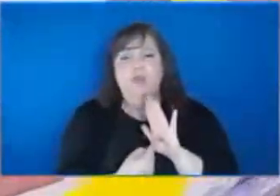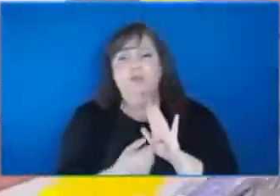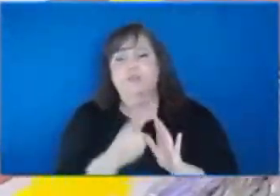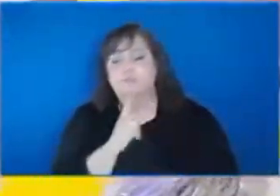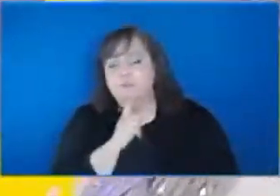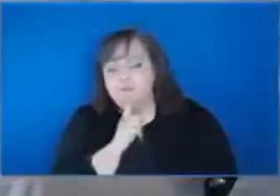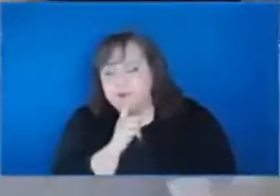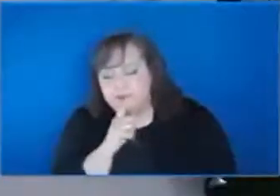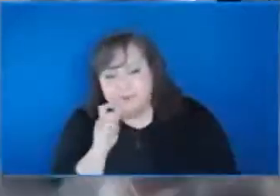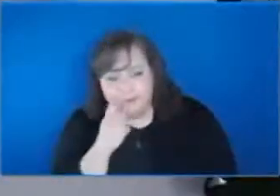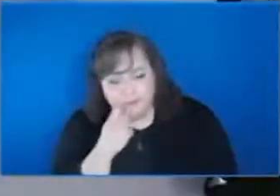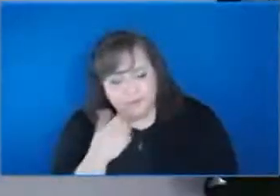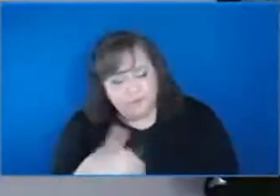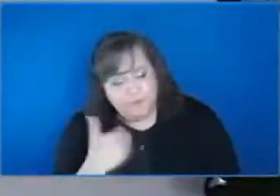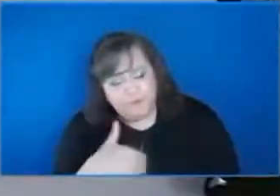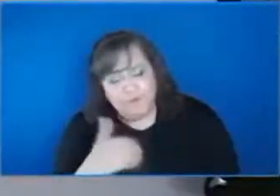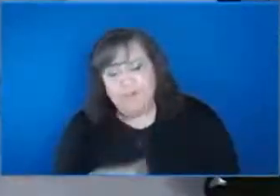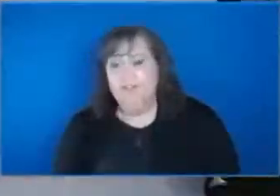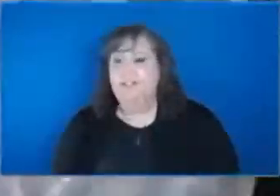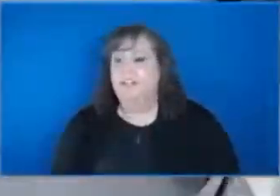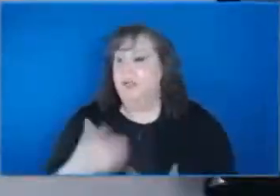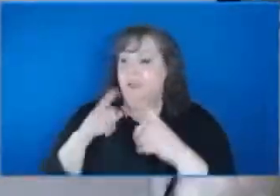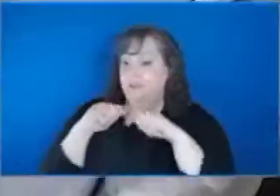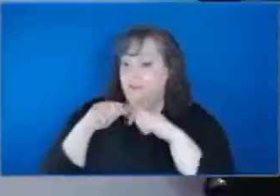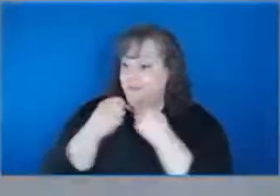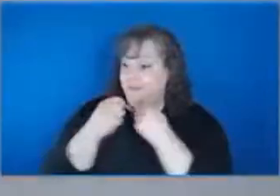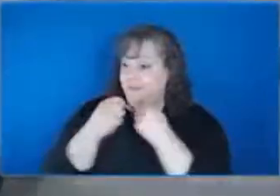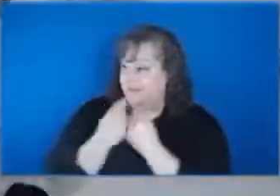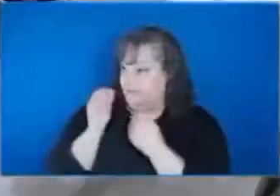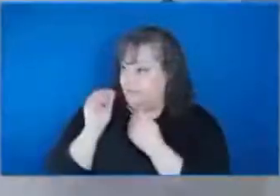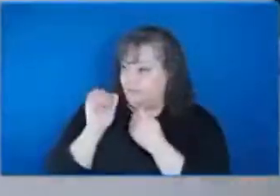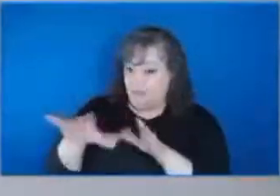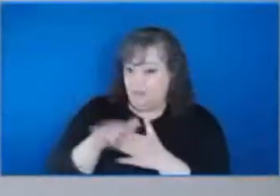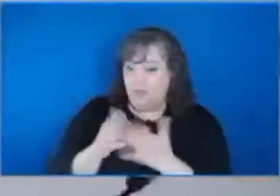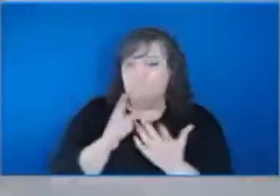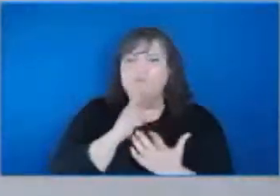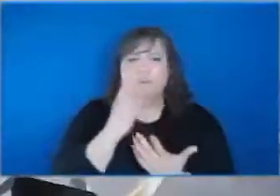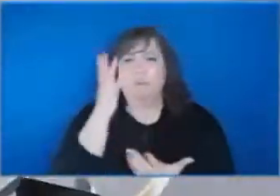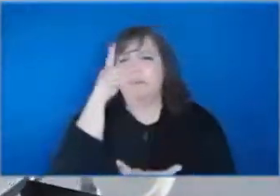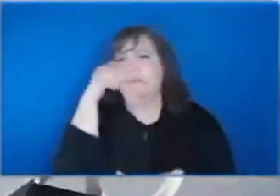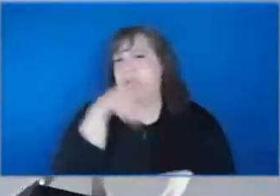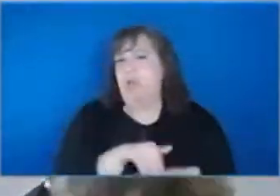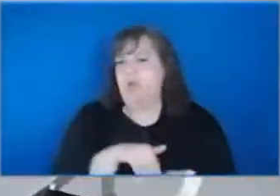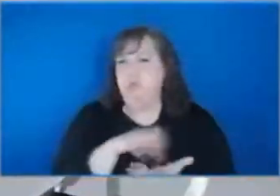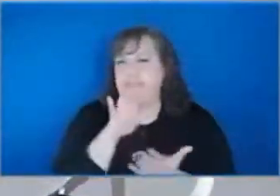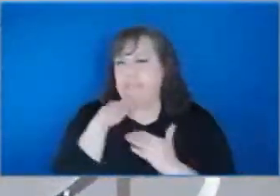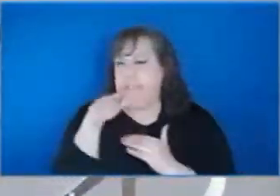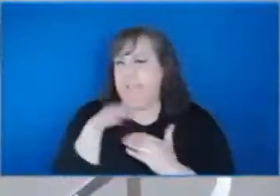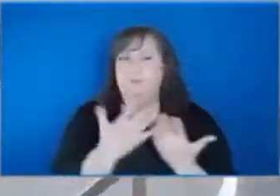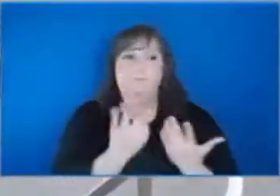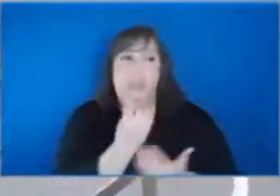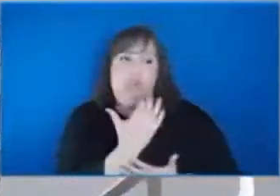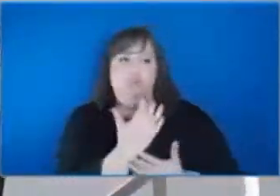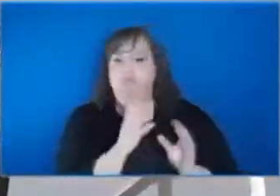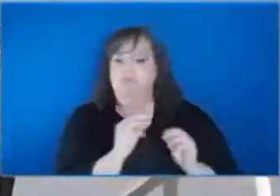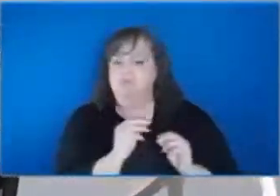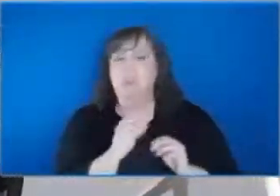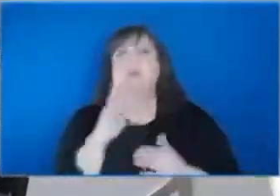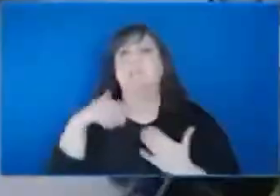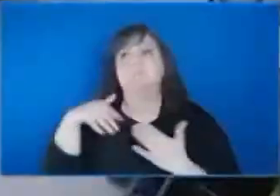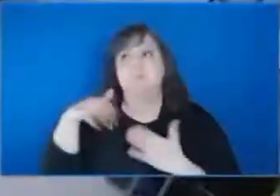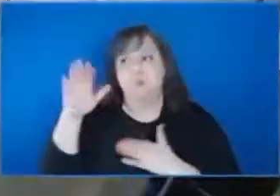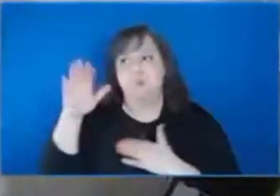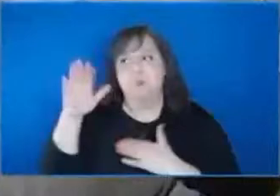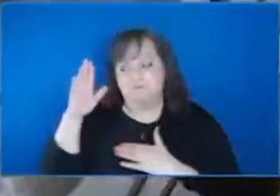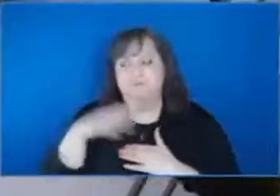about definitely the the team. If you have to do it, you should guess in the thousands, right? Yeah. I mean, hundreds is too low. Once you get to that the other day, I mean, like creating the